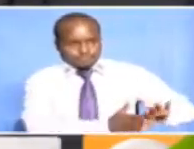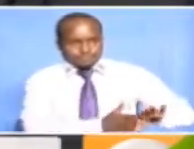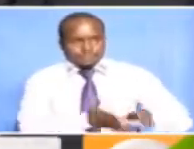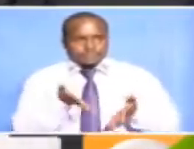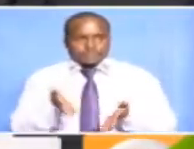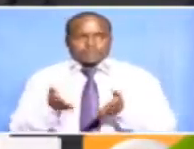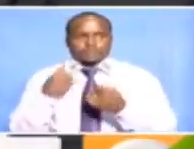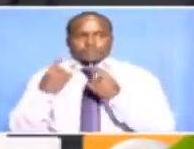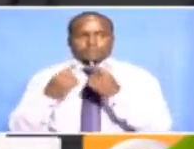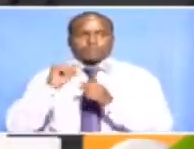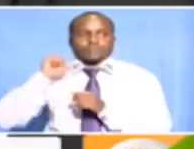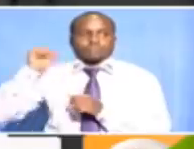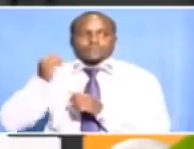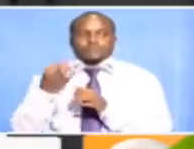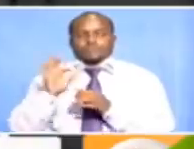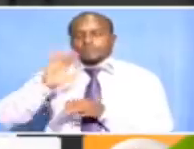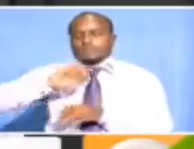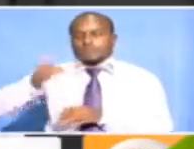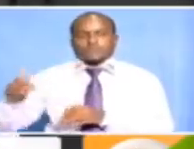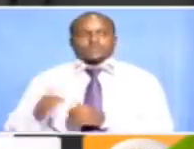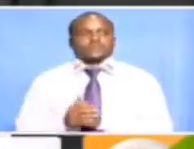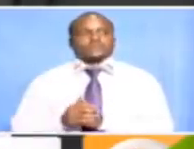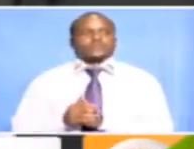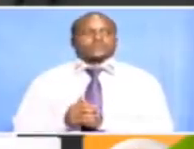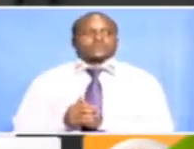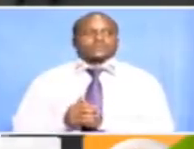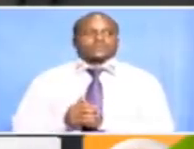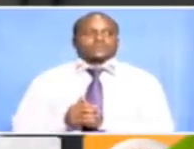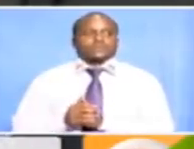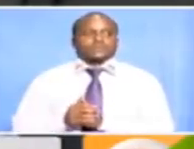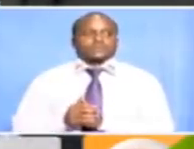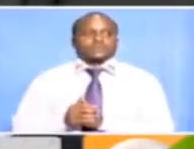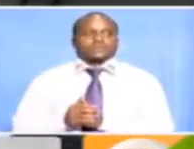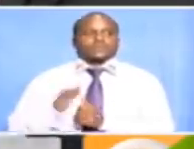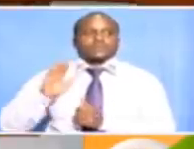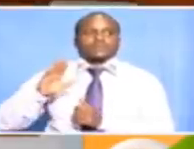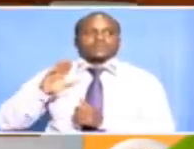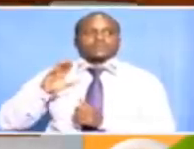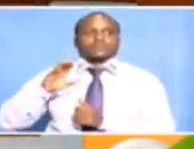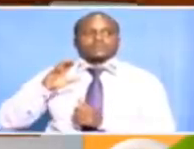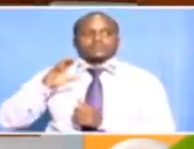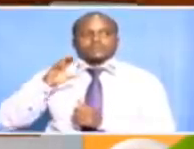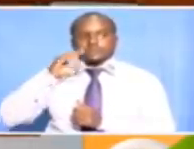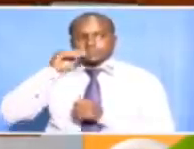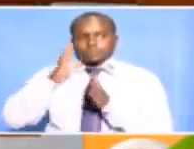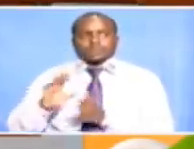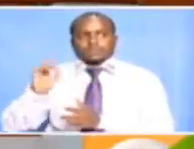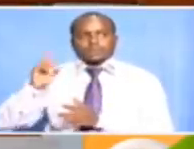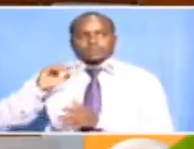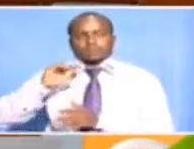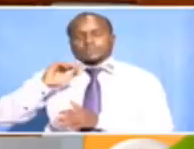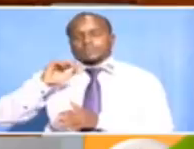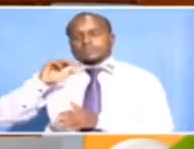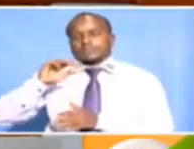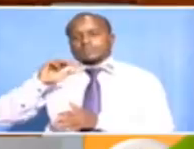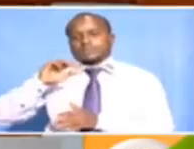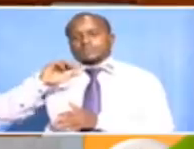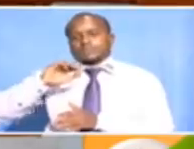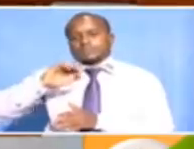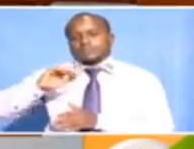politics of your county. Your speaker of your Nairobi County Assembly, Beatrice